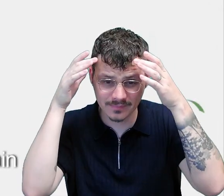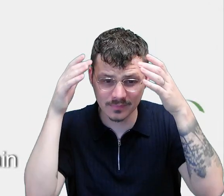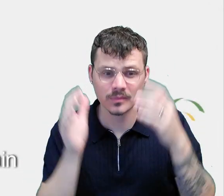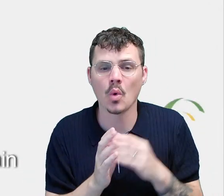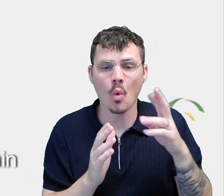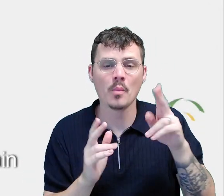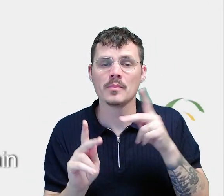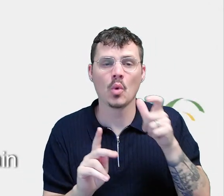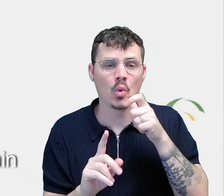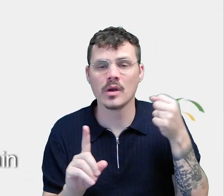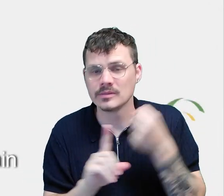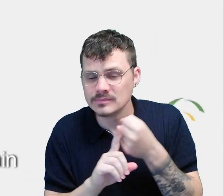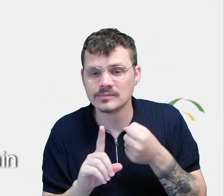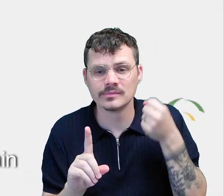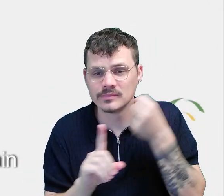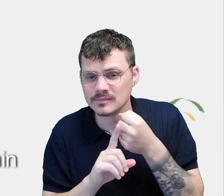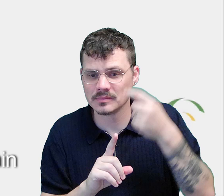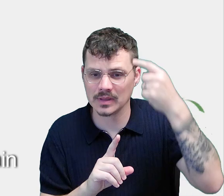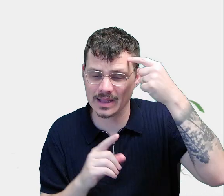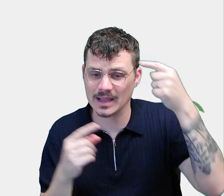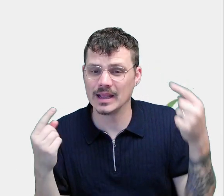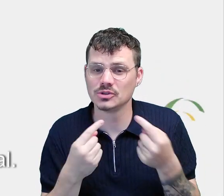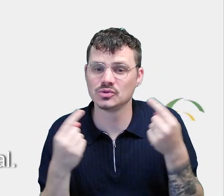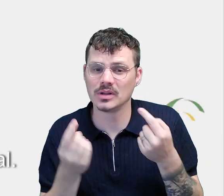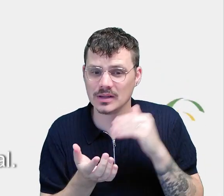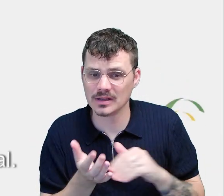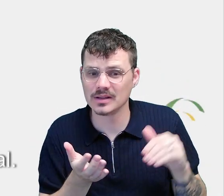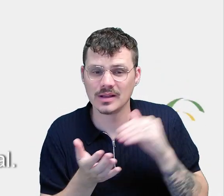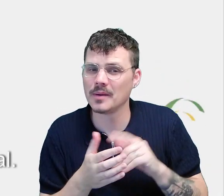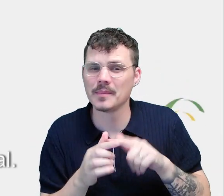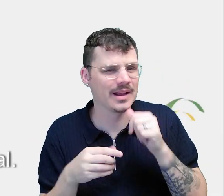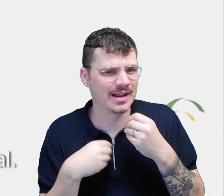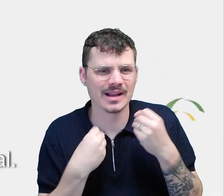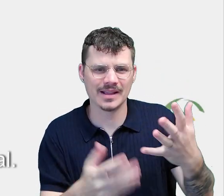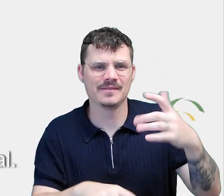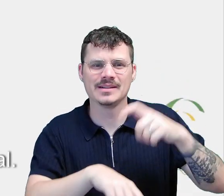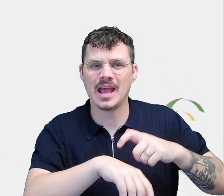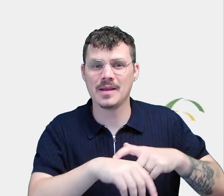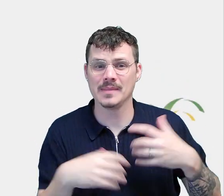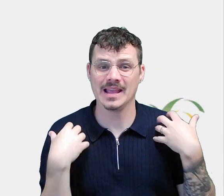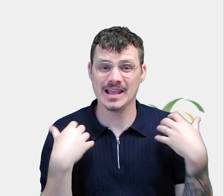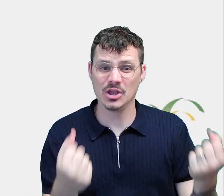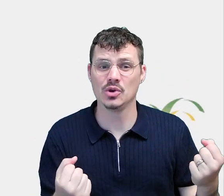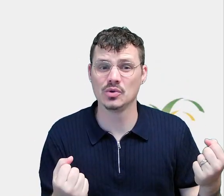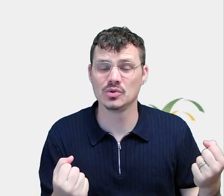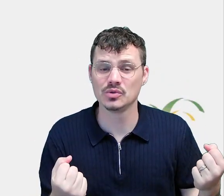people that keep re-injuring the brain and not giving it enough time to heal.